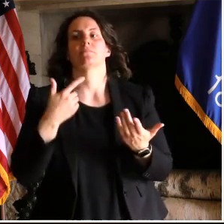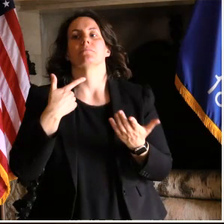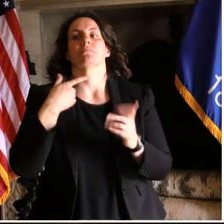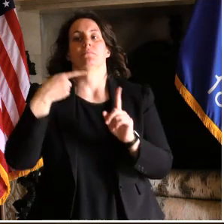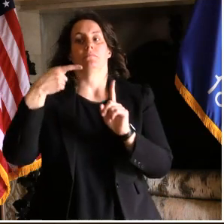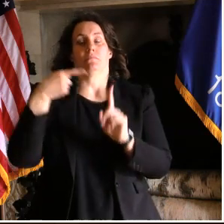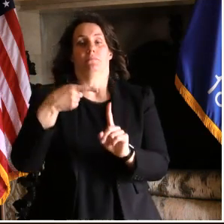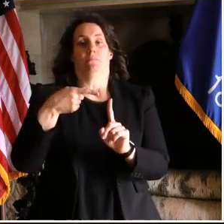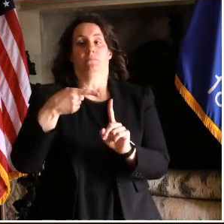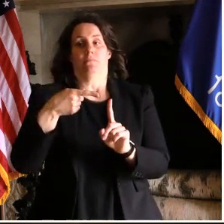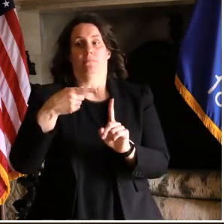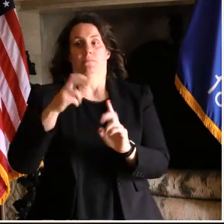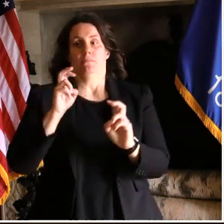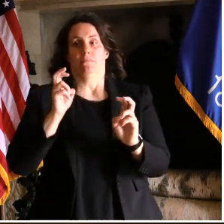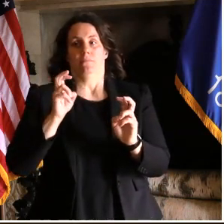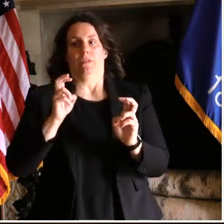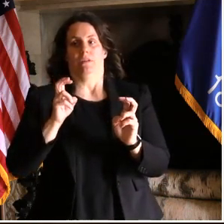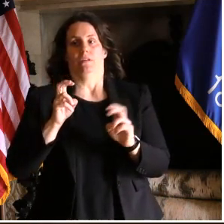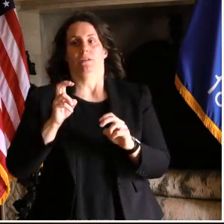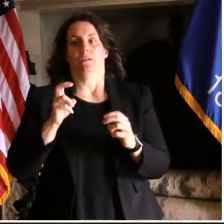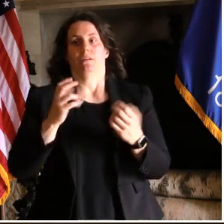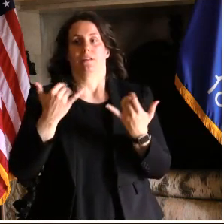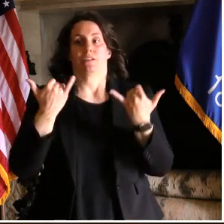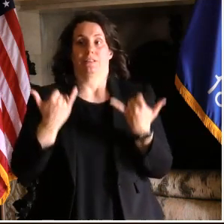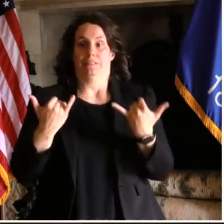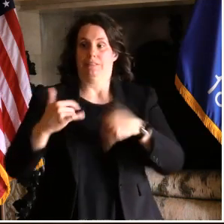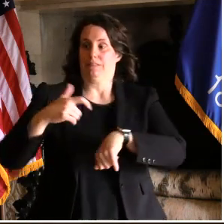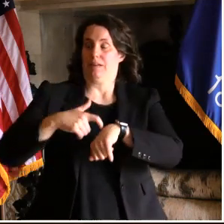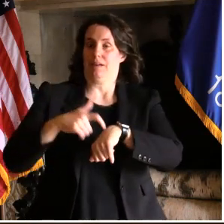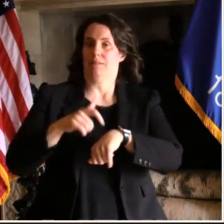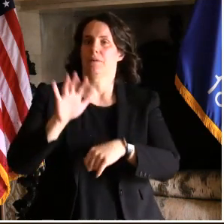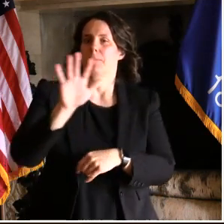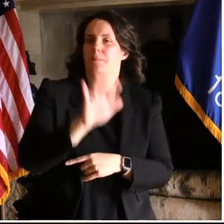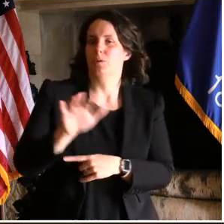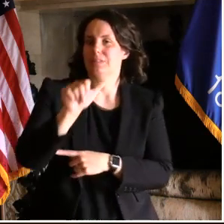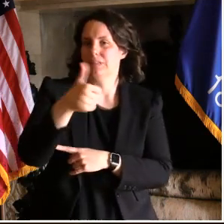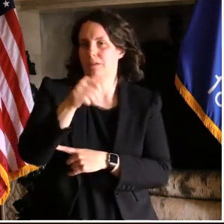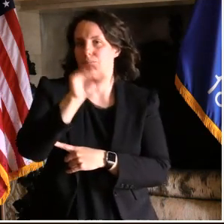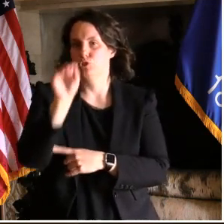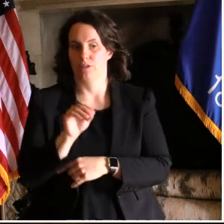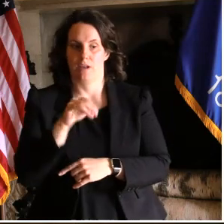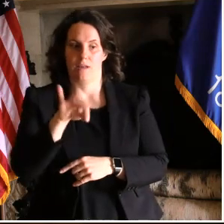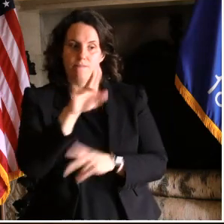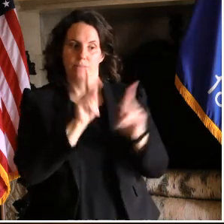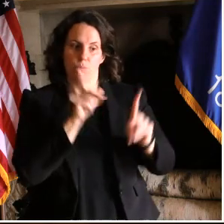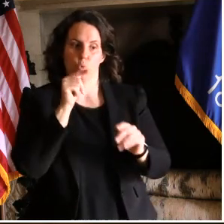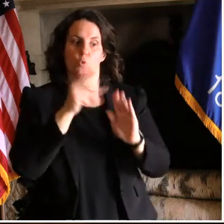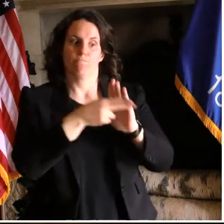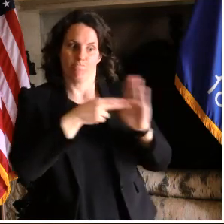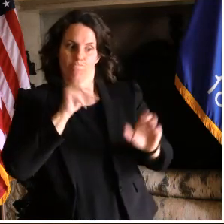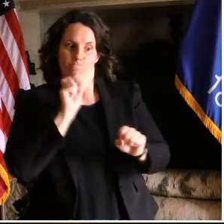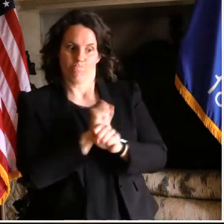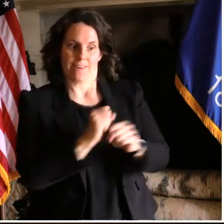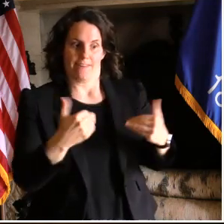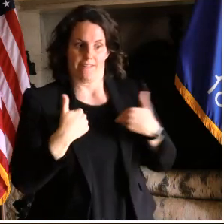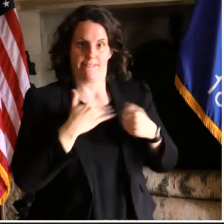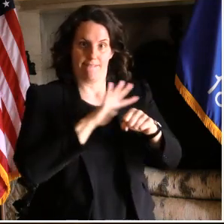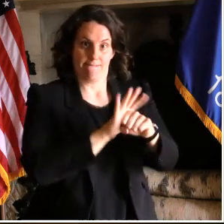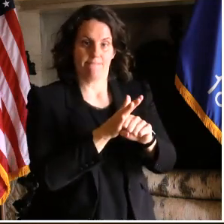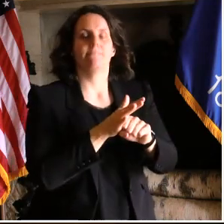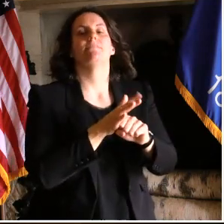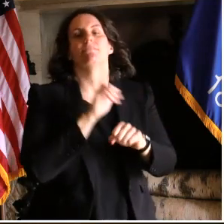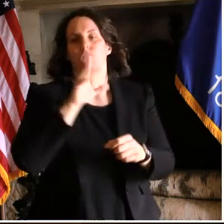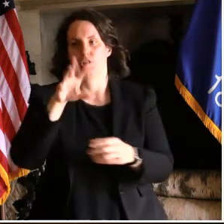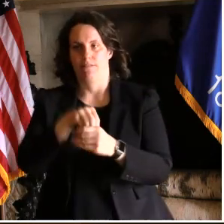is around 10%. The largest series that was published describing the early experience about the first